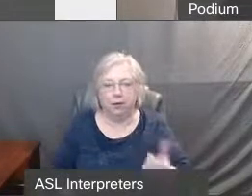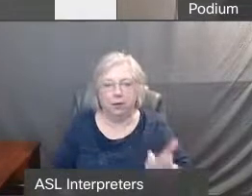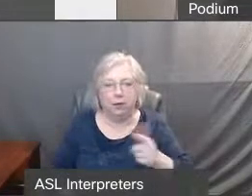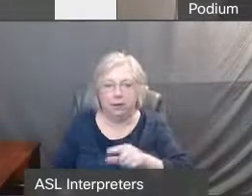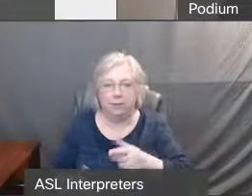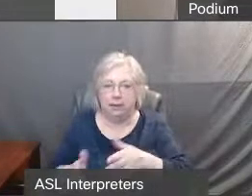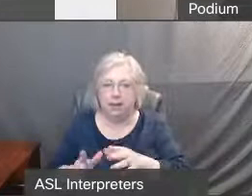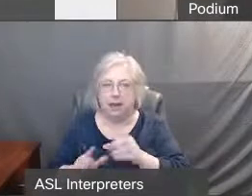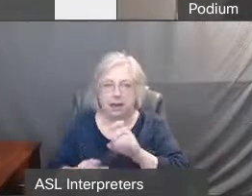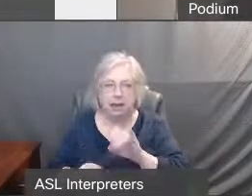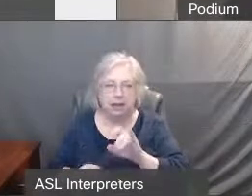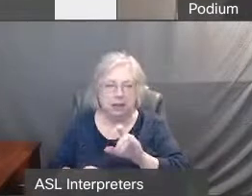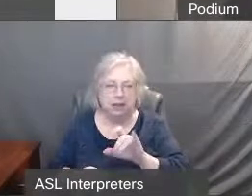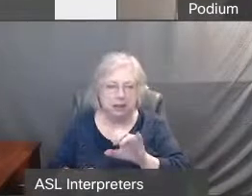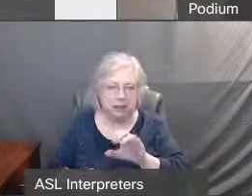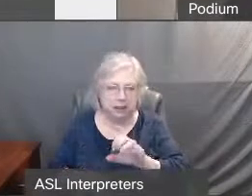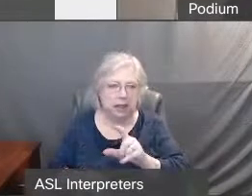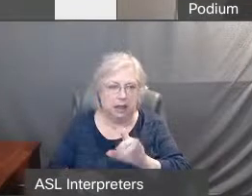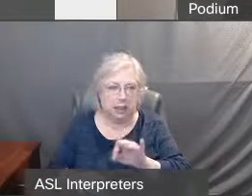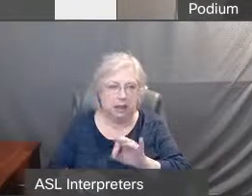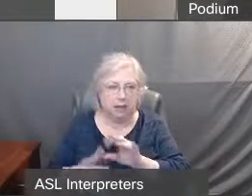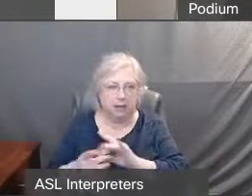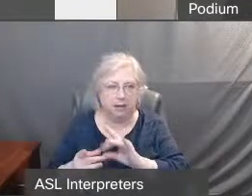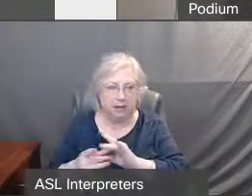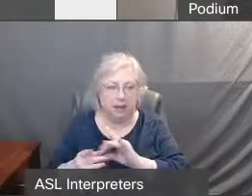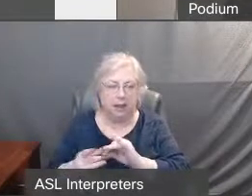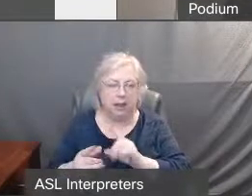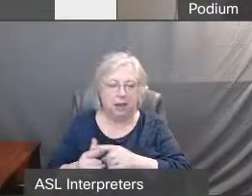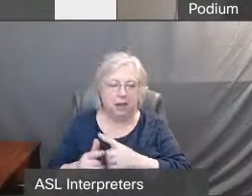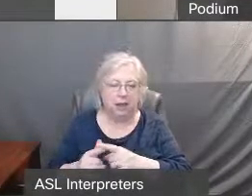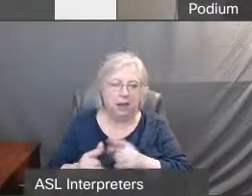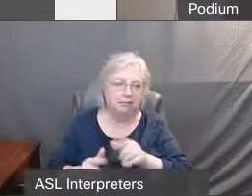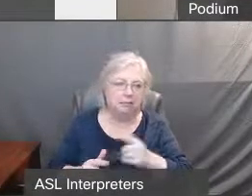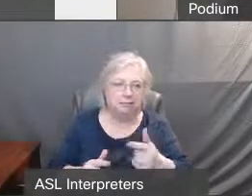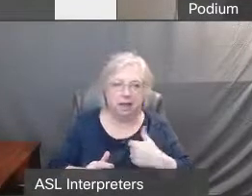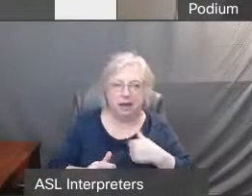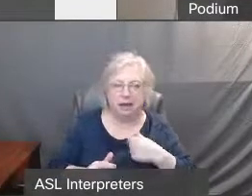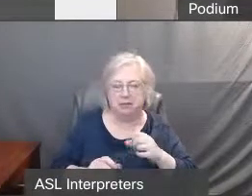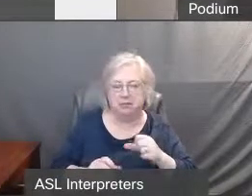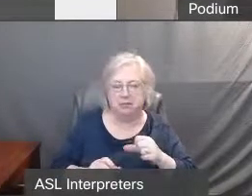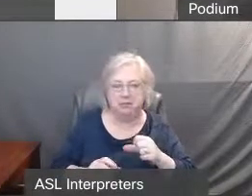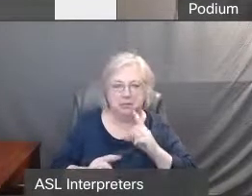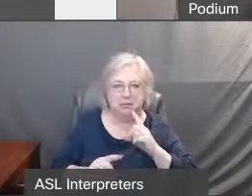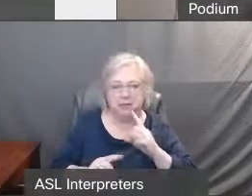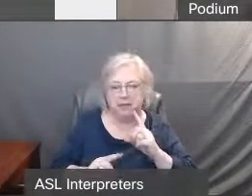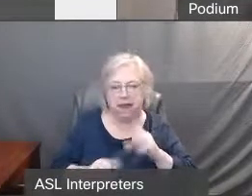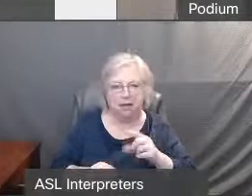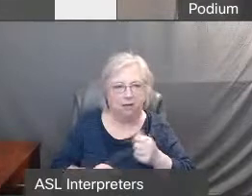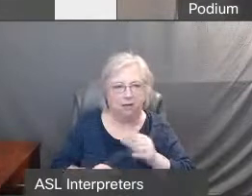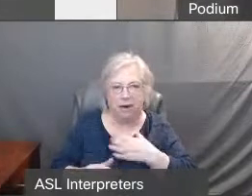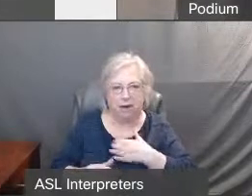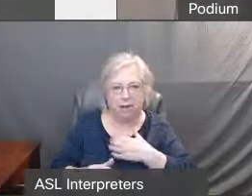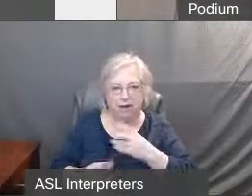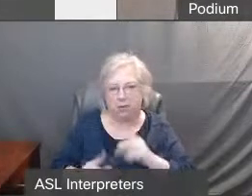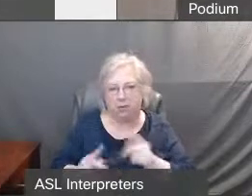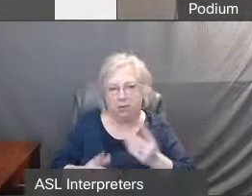can answer any questions or actually speak to any objections that they have had so far today.